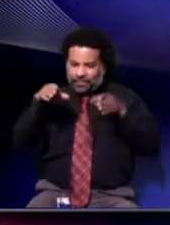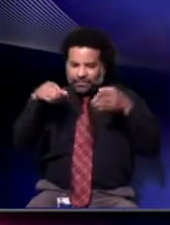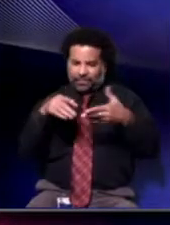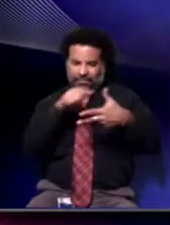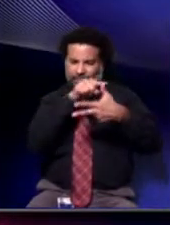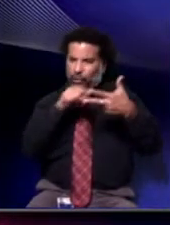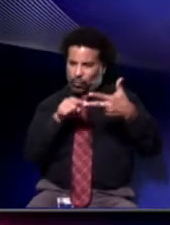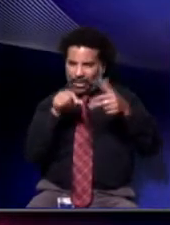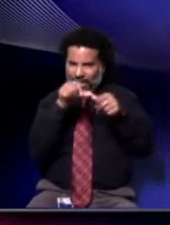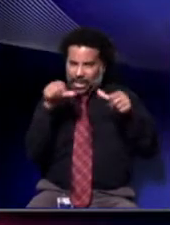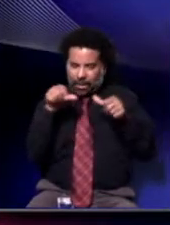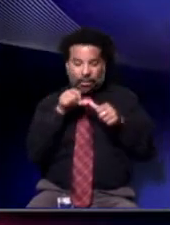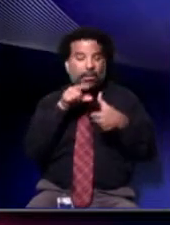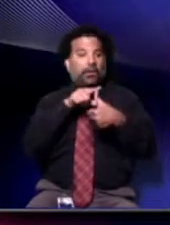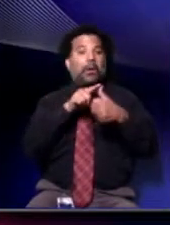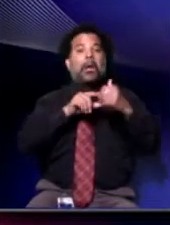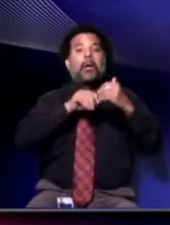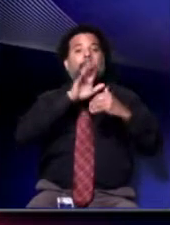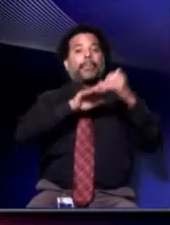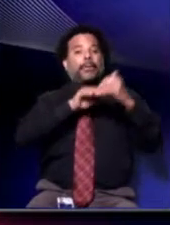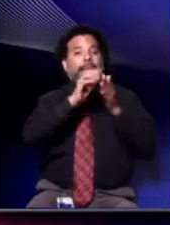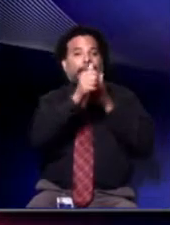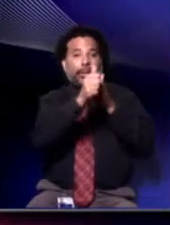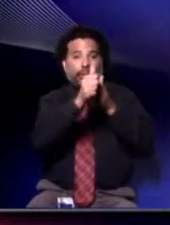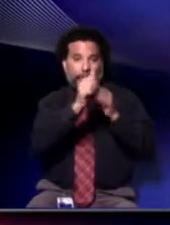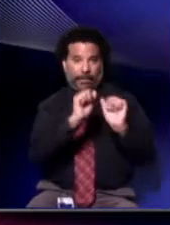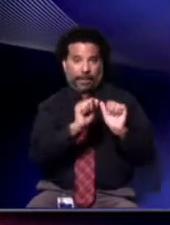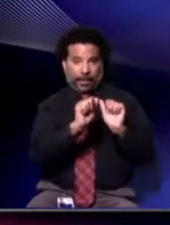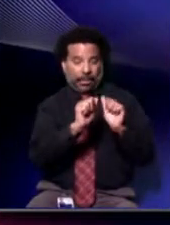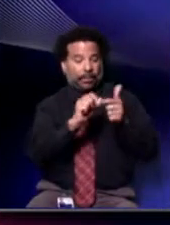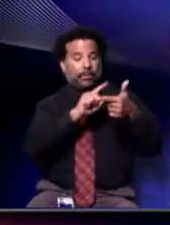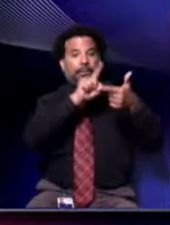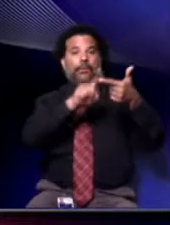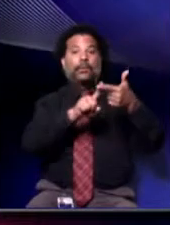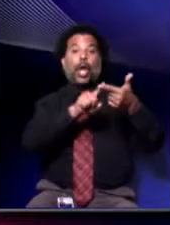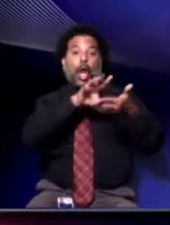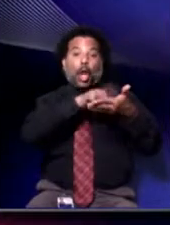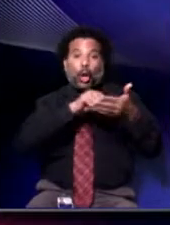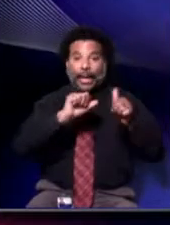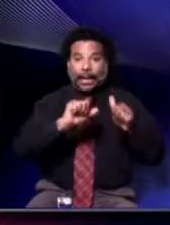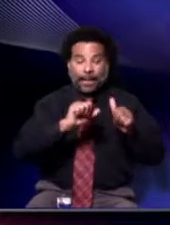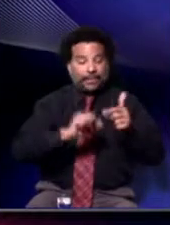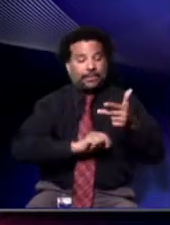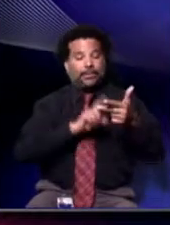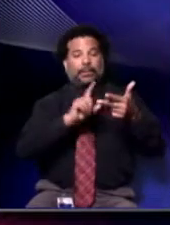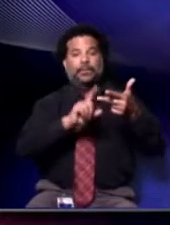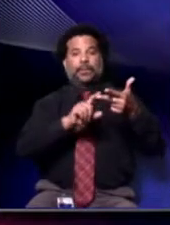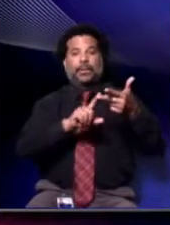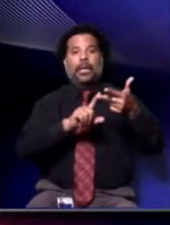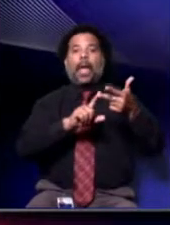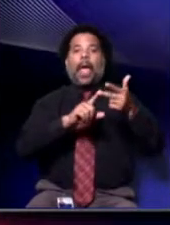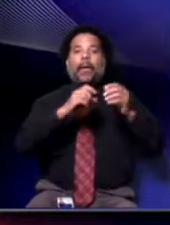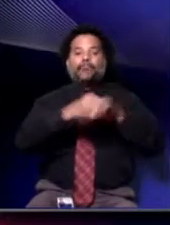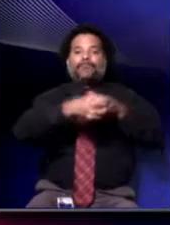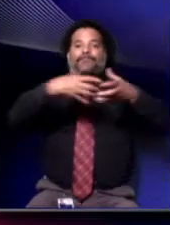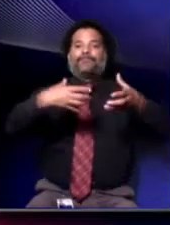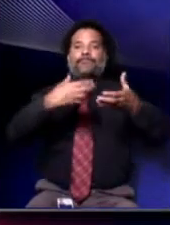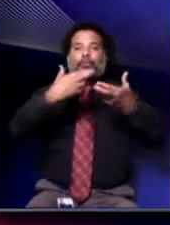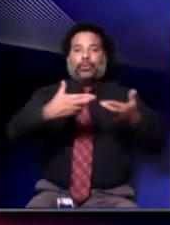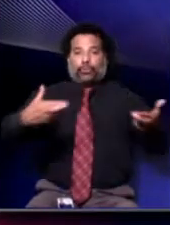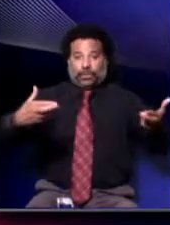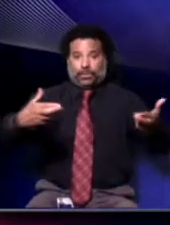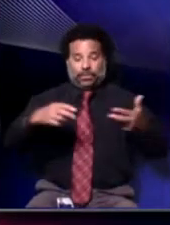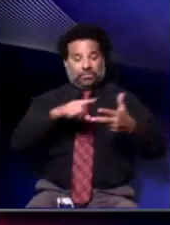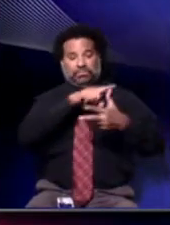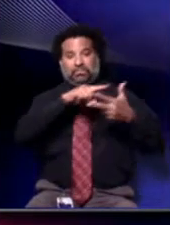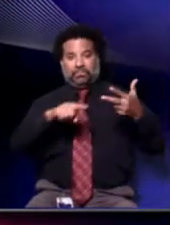areas: building leadership capacity, building learning capacity, and building resources capacity. Within